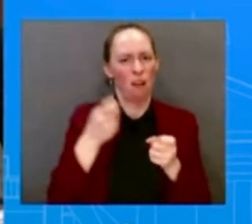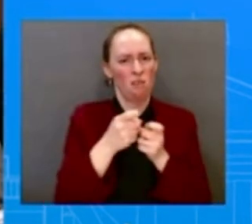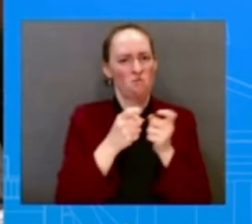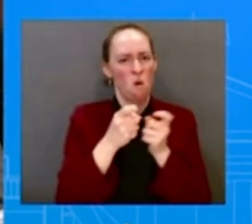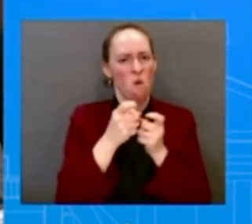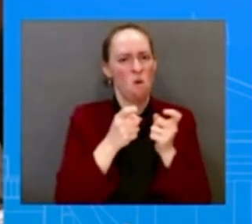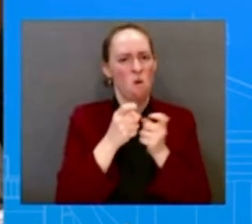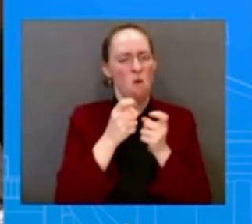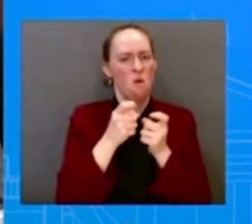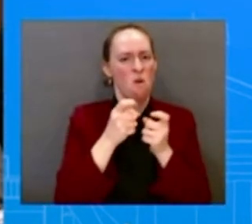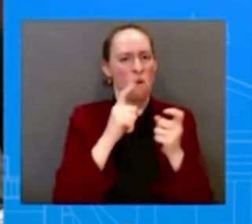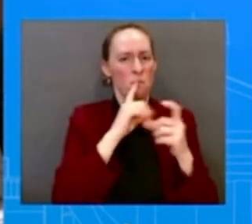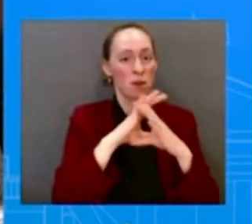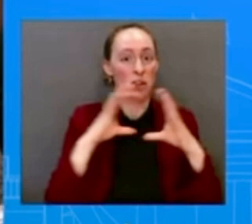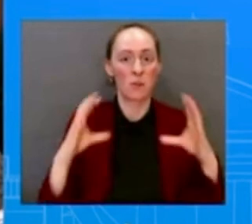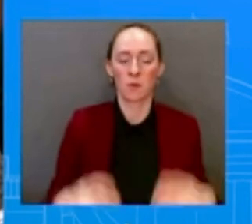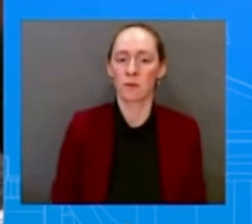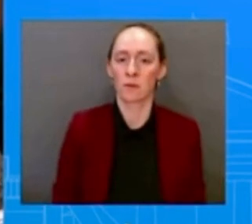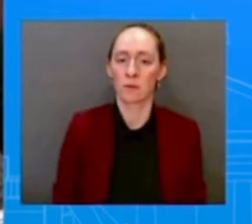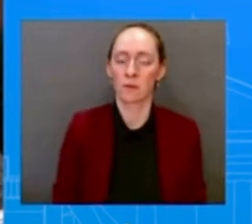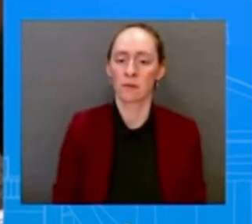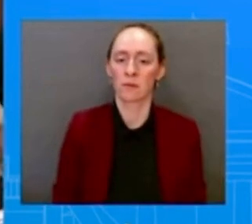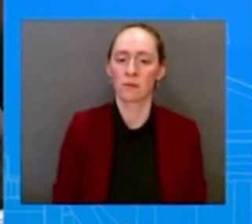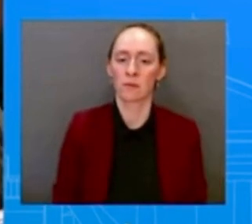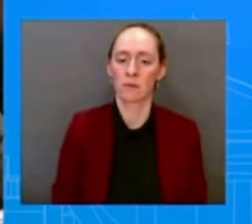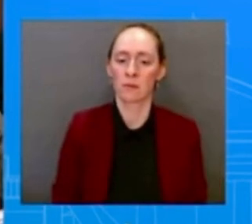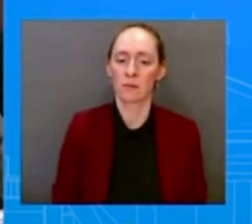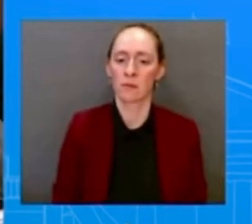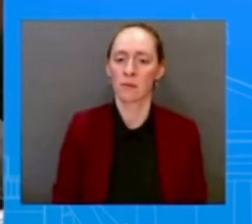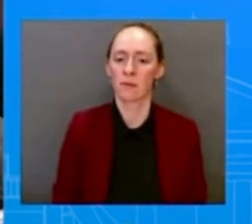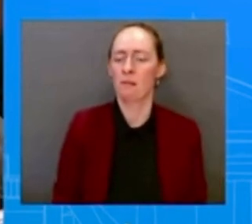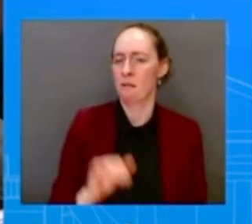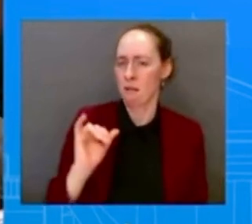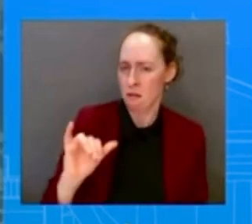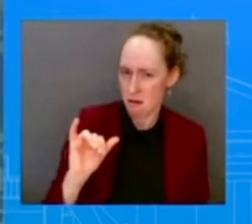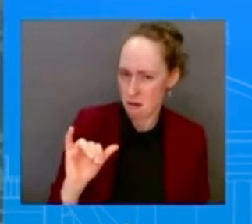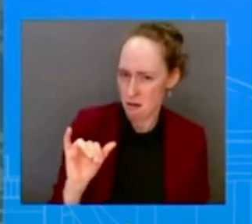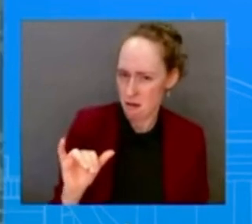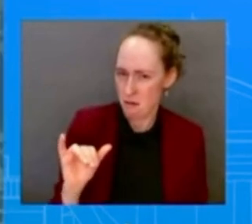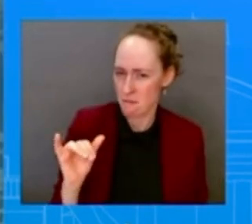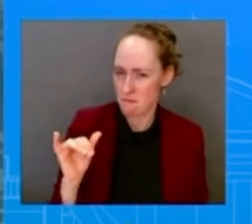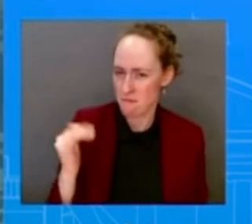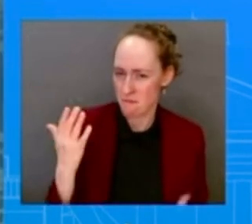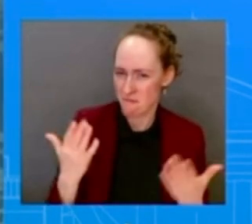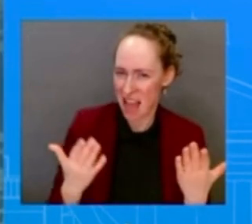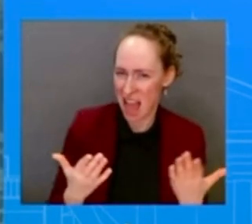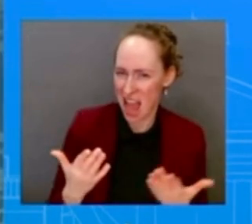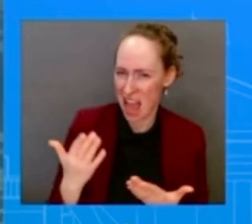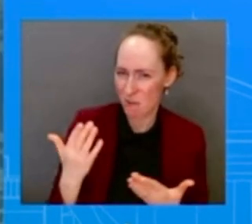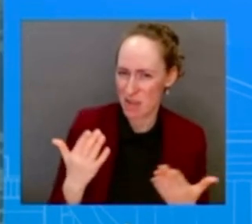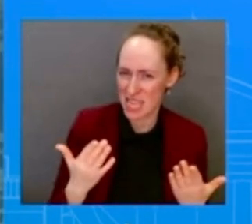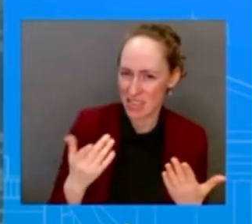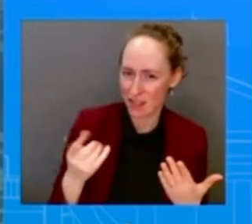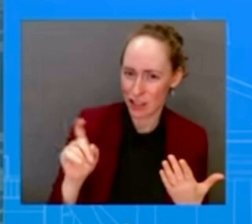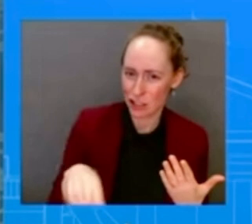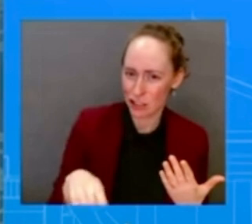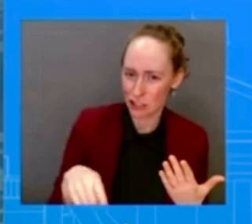maybe checking it out over Alaska too, though. Look, the Pentagon's already spoken to this question about whether or not